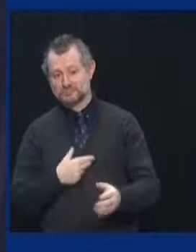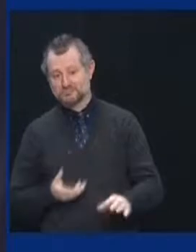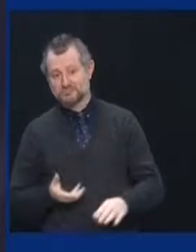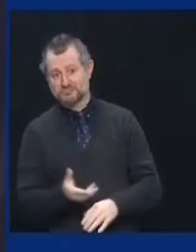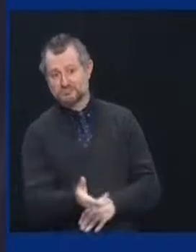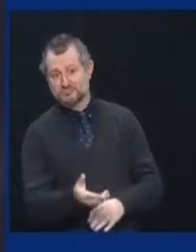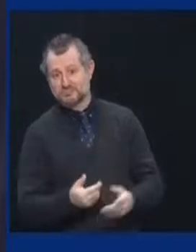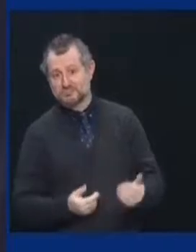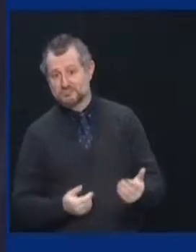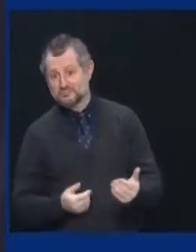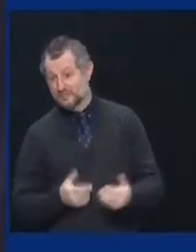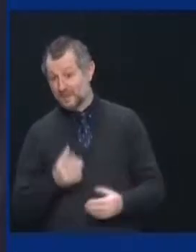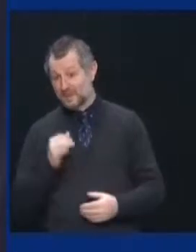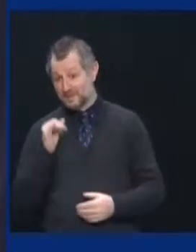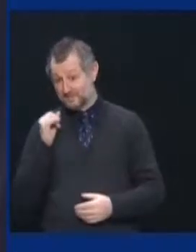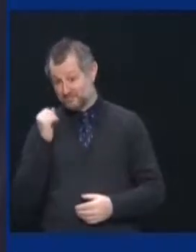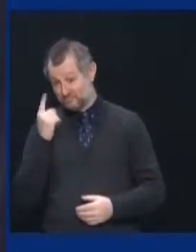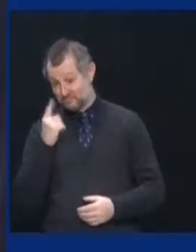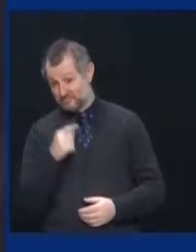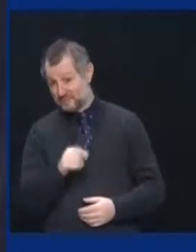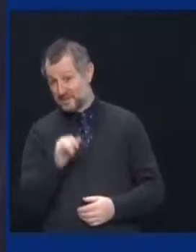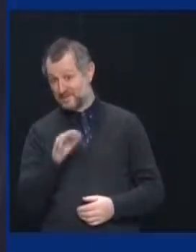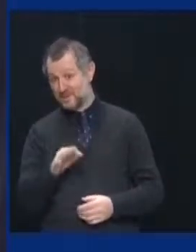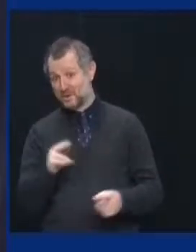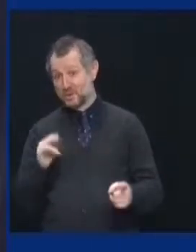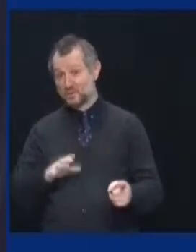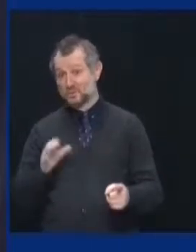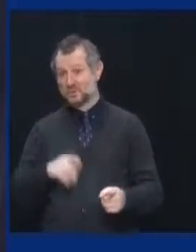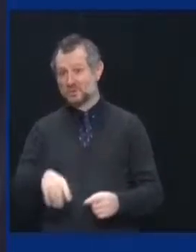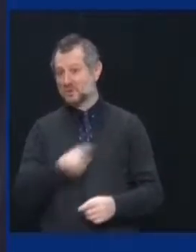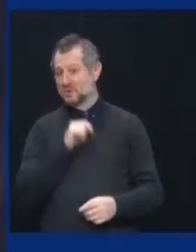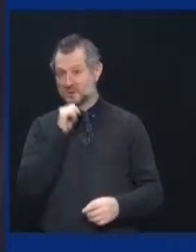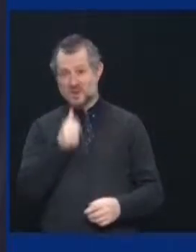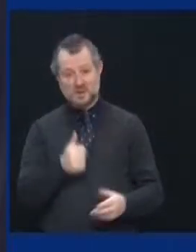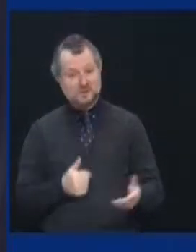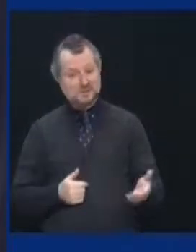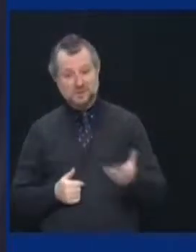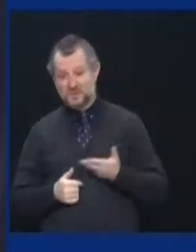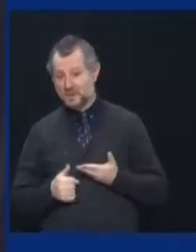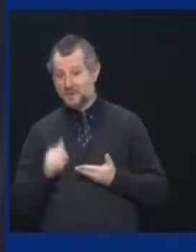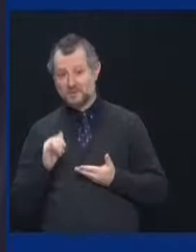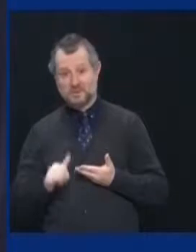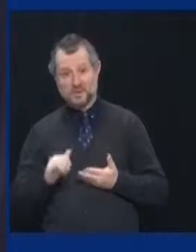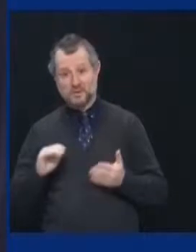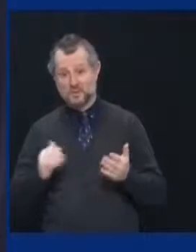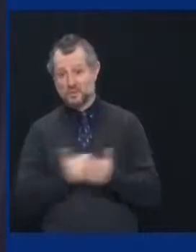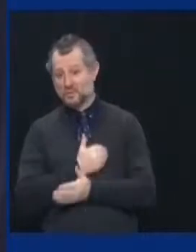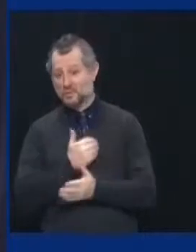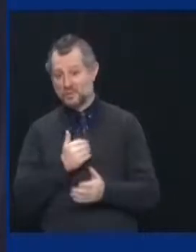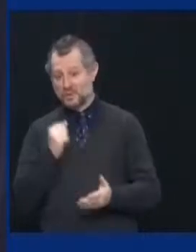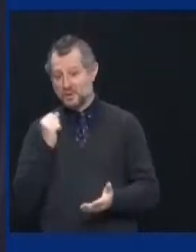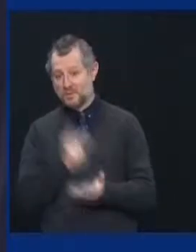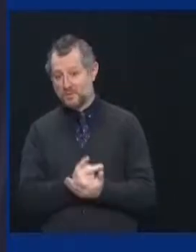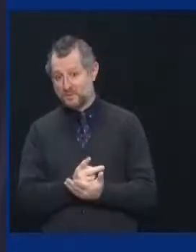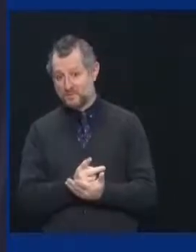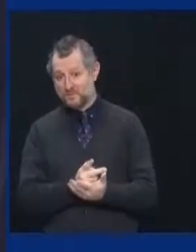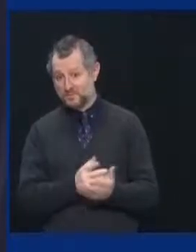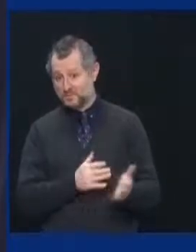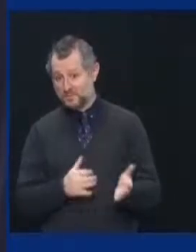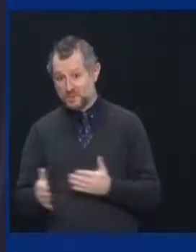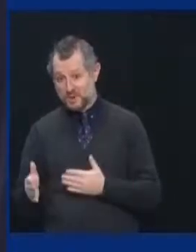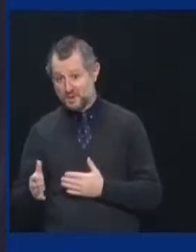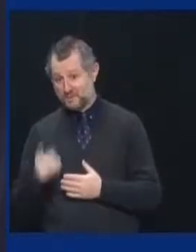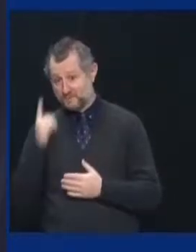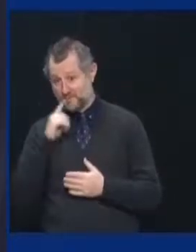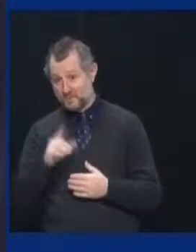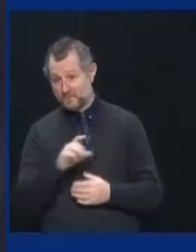not be in the budget if they don't have a passed new